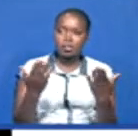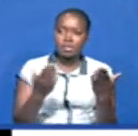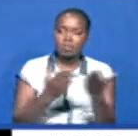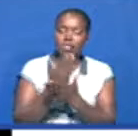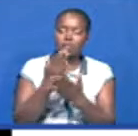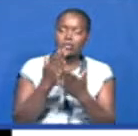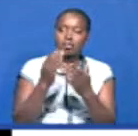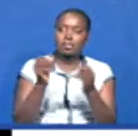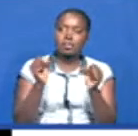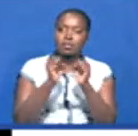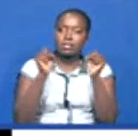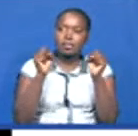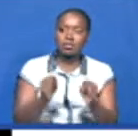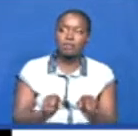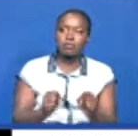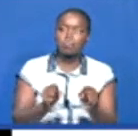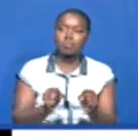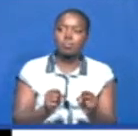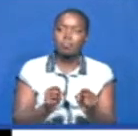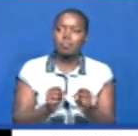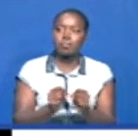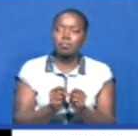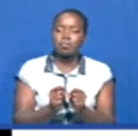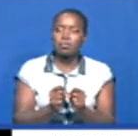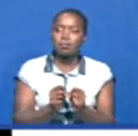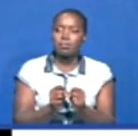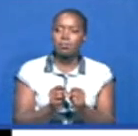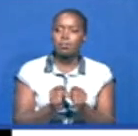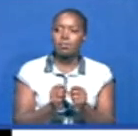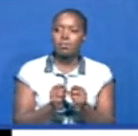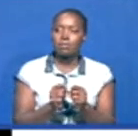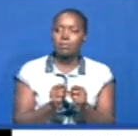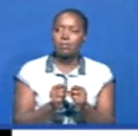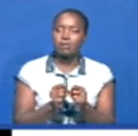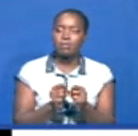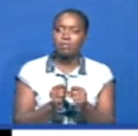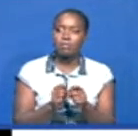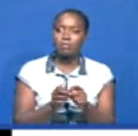join us right here so that we can launch this